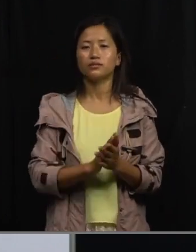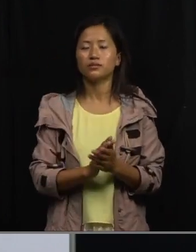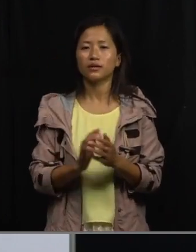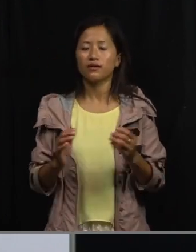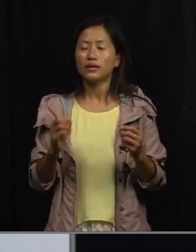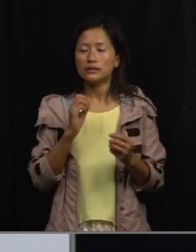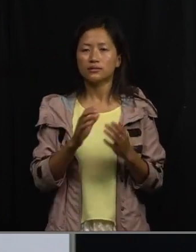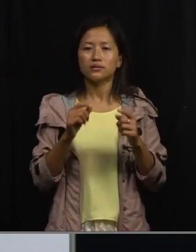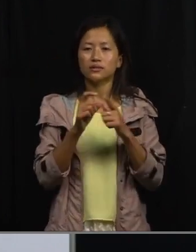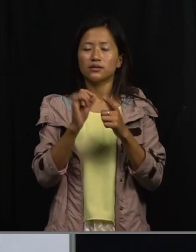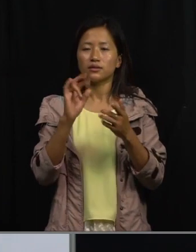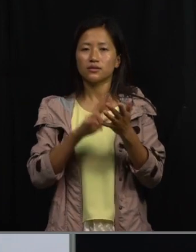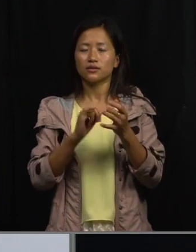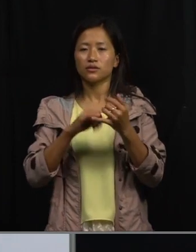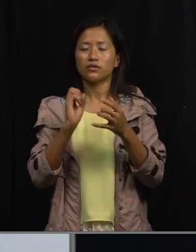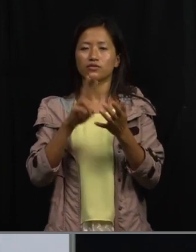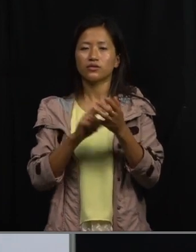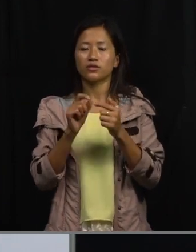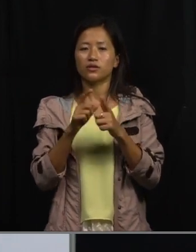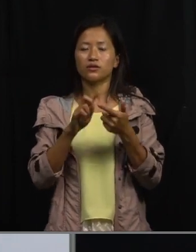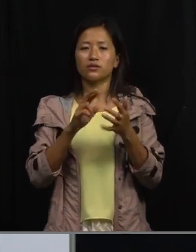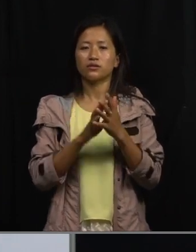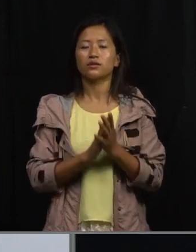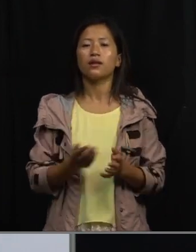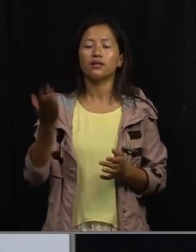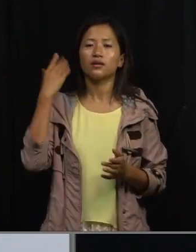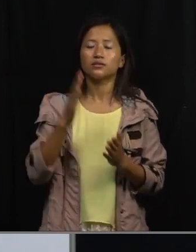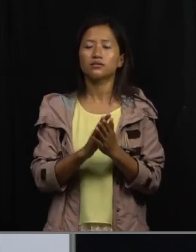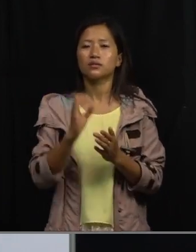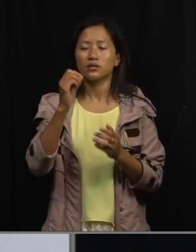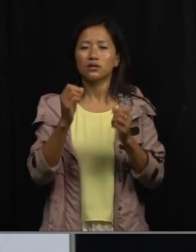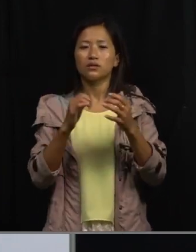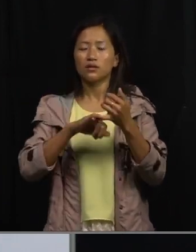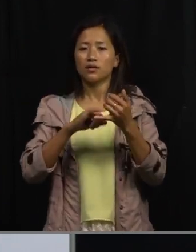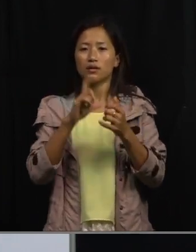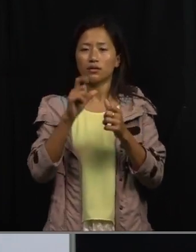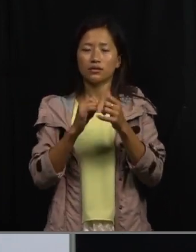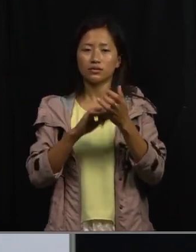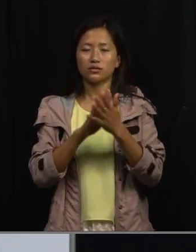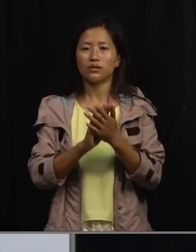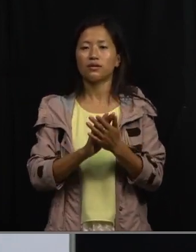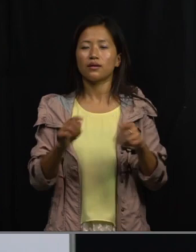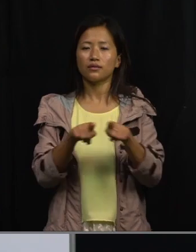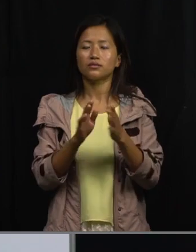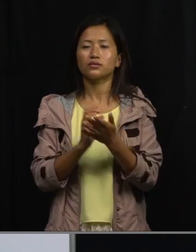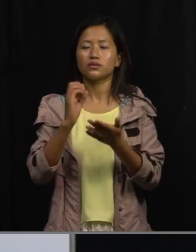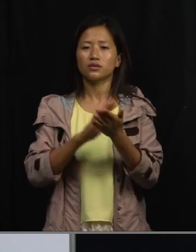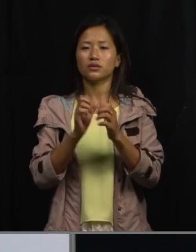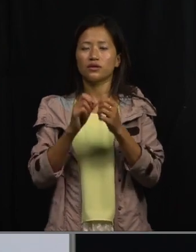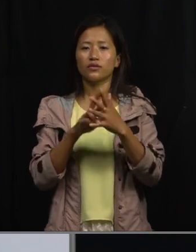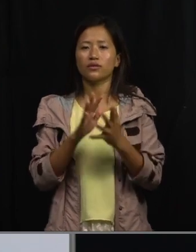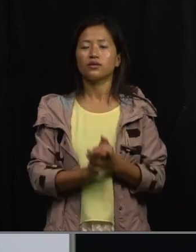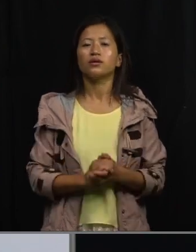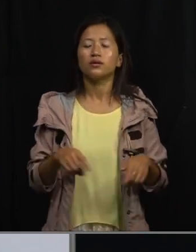has been discovered in the cave of Lascaux and Chauvet. Lascaux and Chauvet, that is in France,